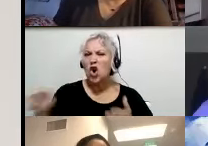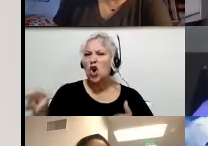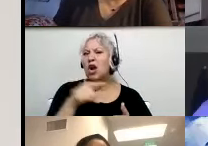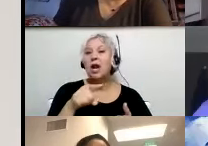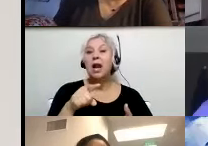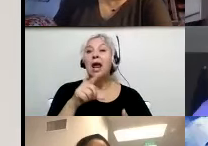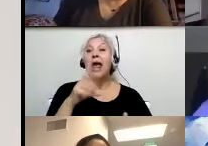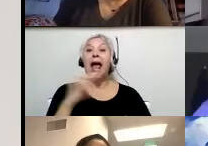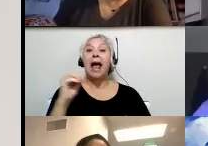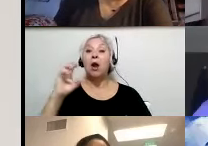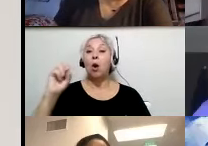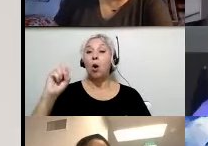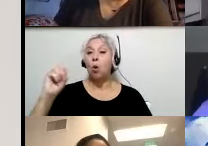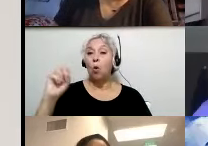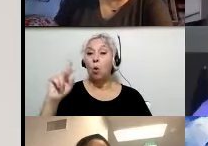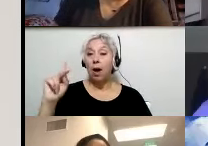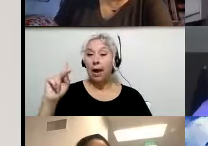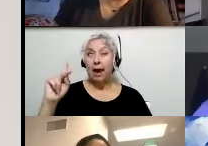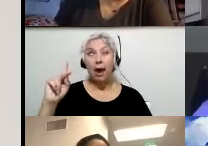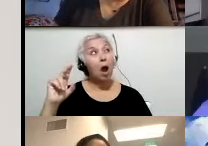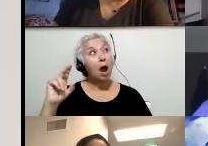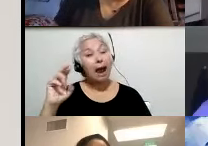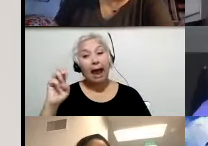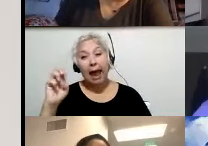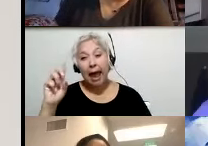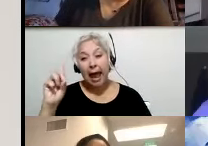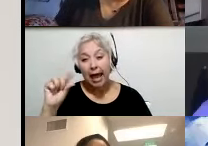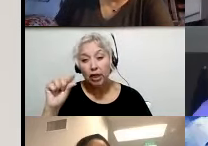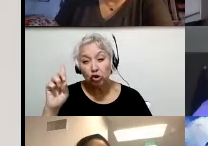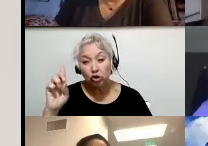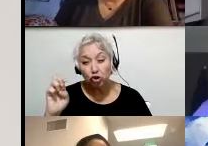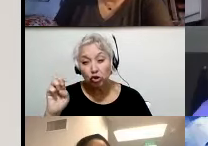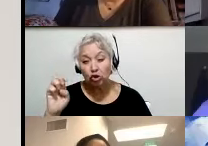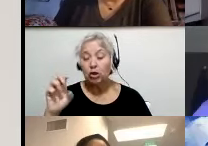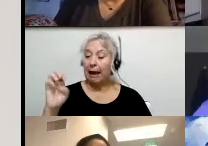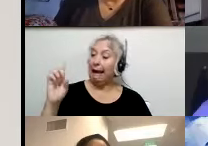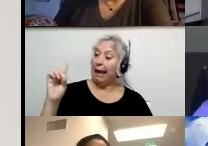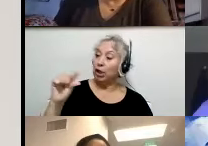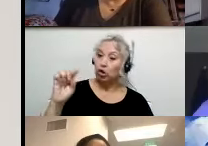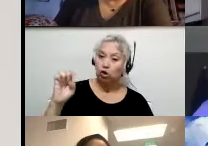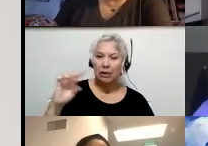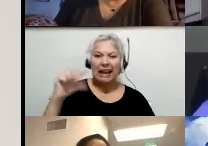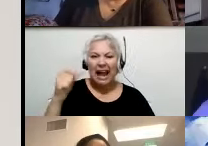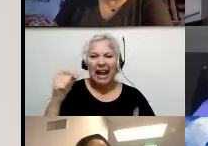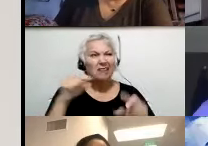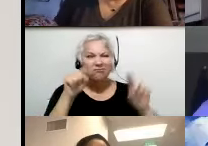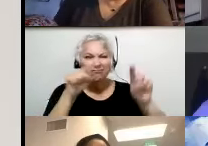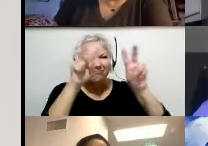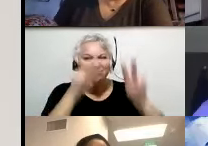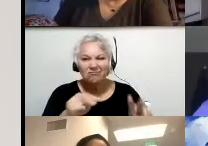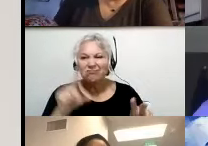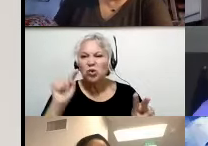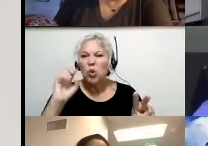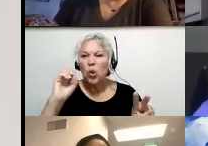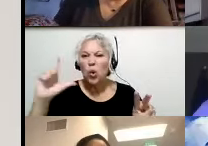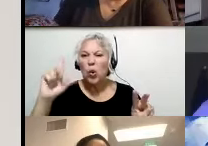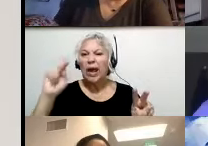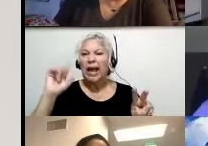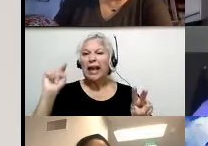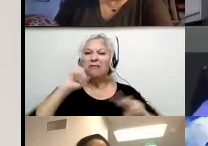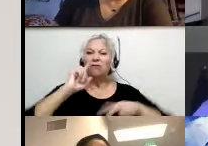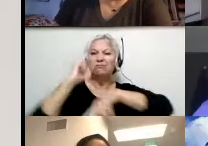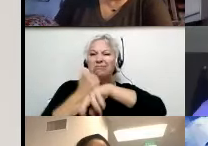we have the Oklahoma Edge, that you can go on there and anything there's toolkits for implementing